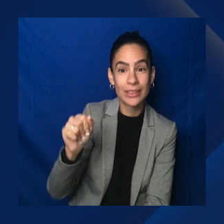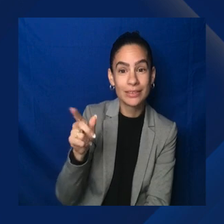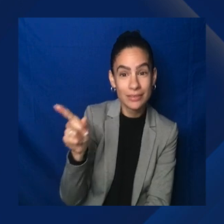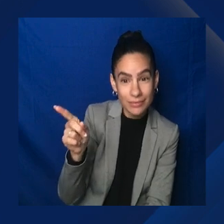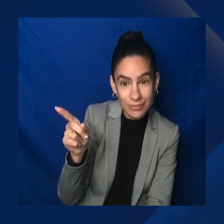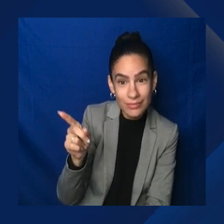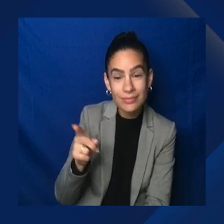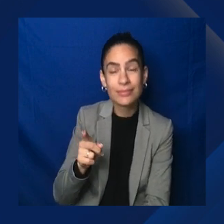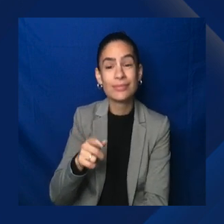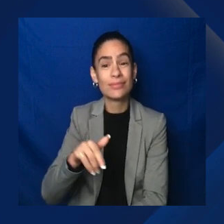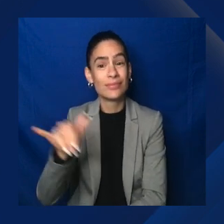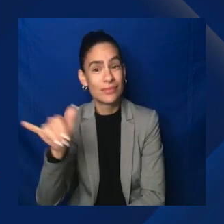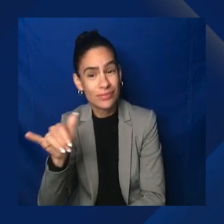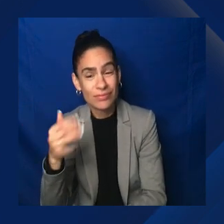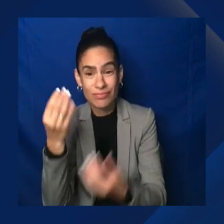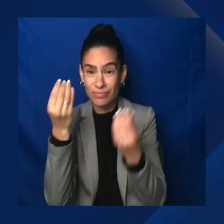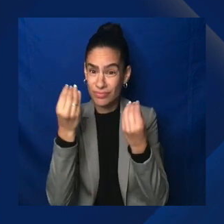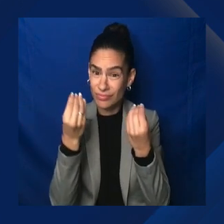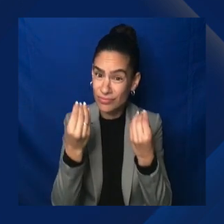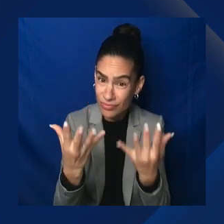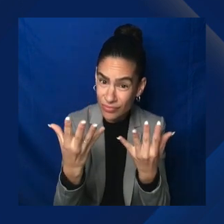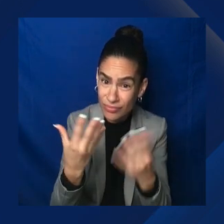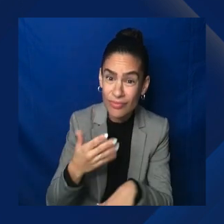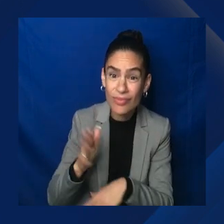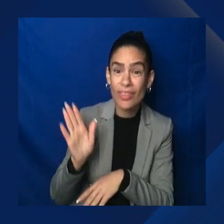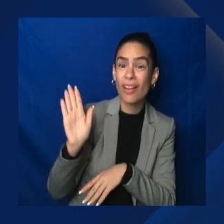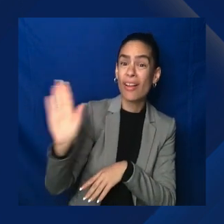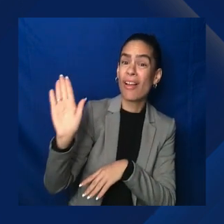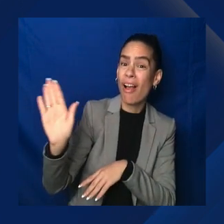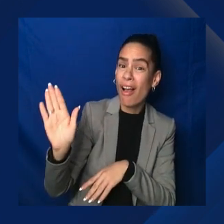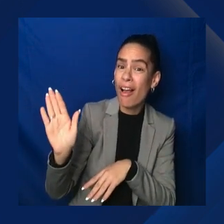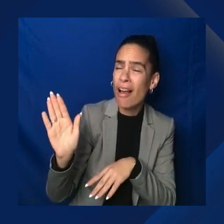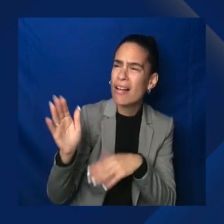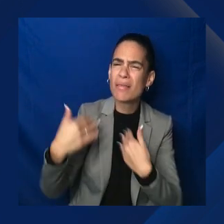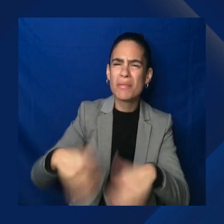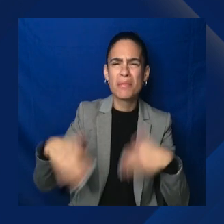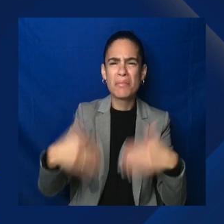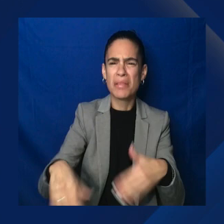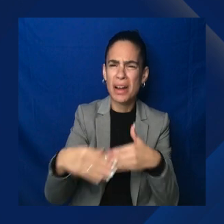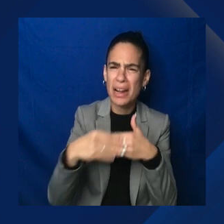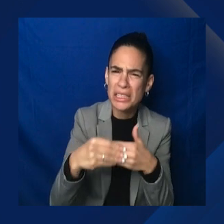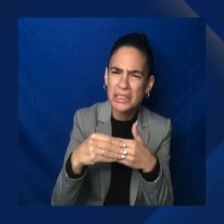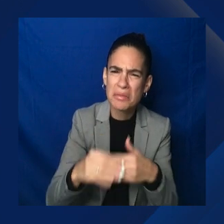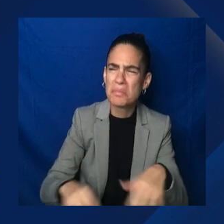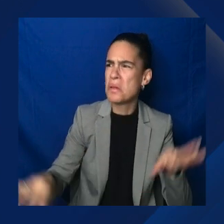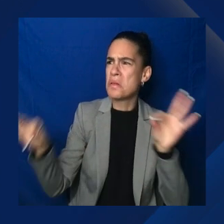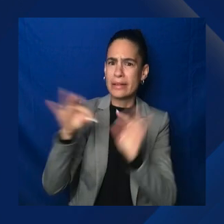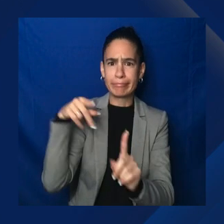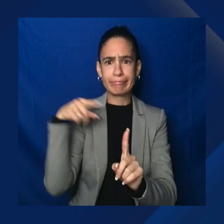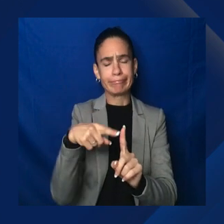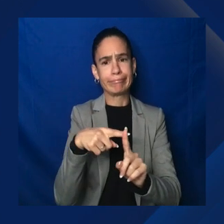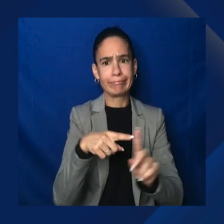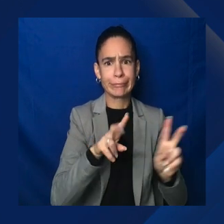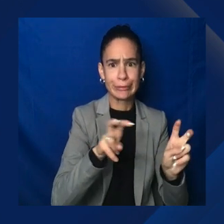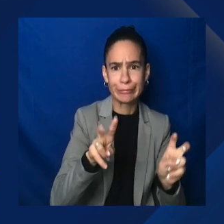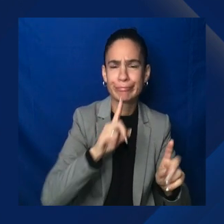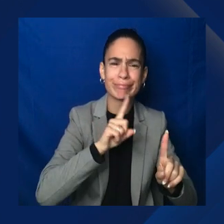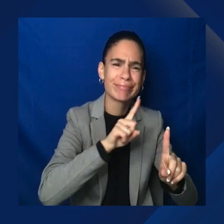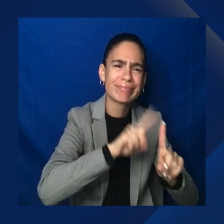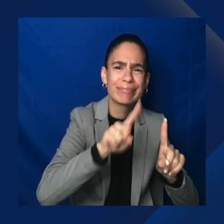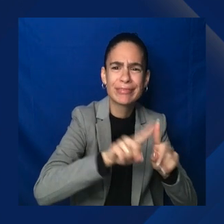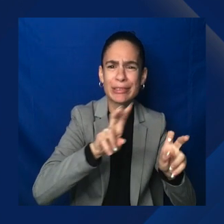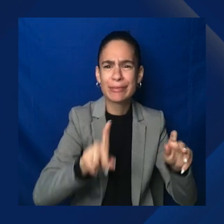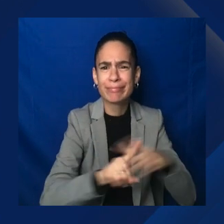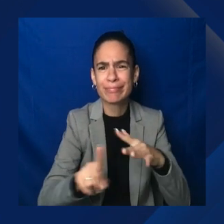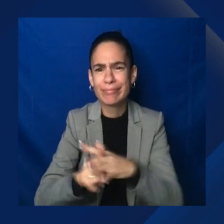her critical leadership on this and so many issues, we owe her a debt of gratitude. To the many